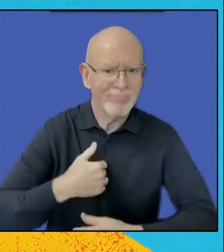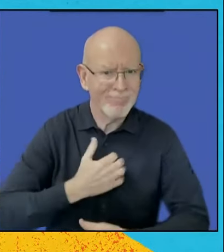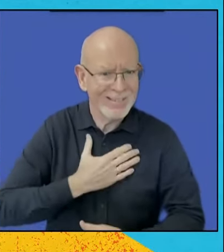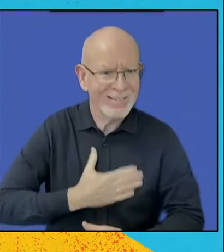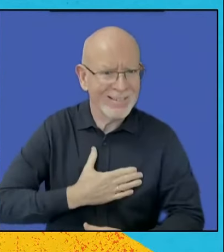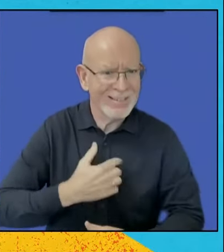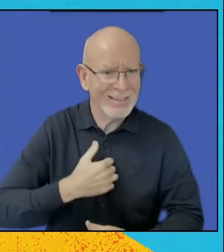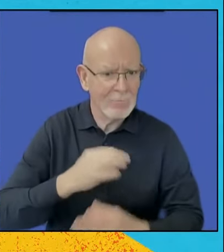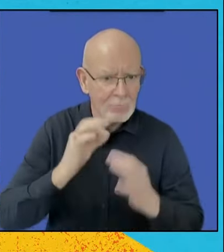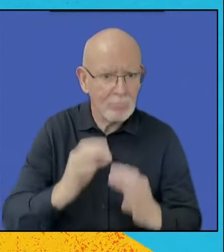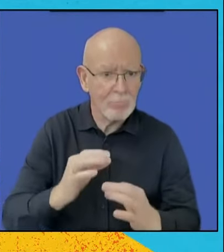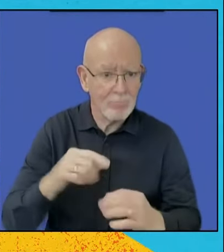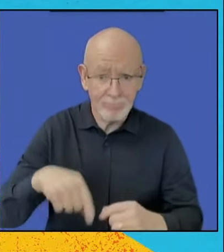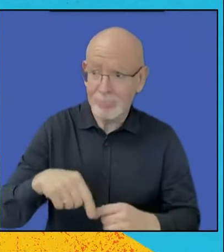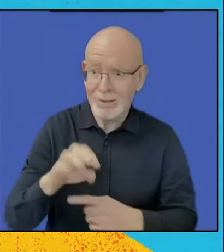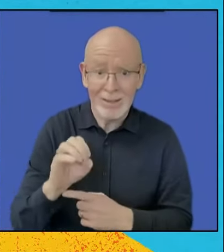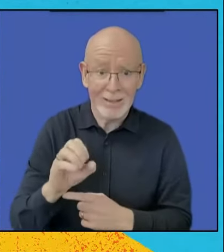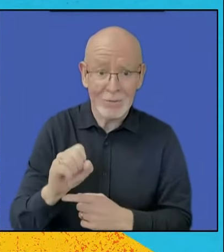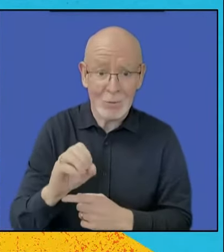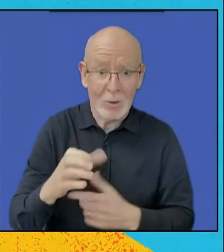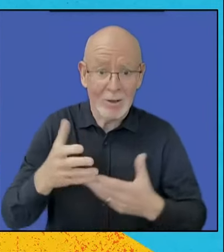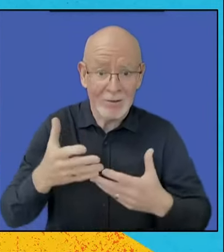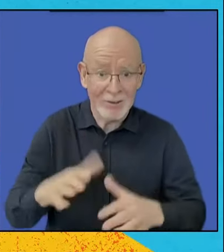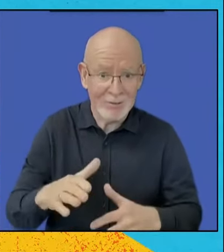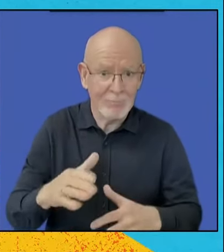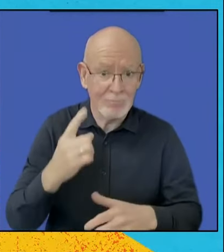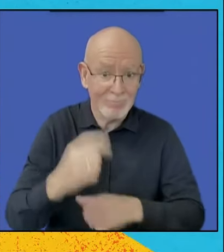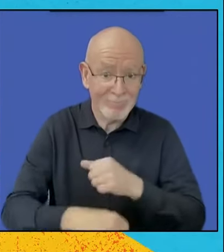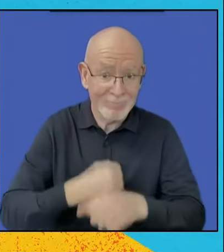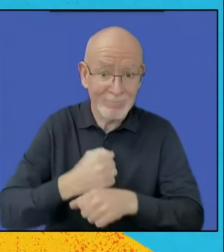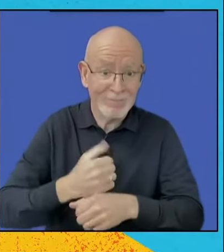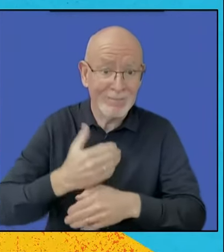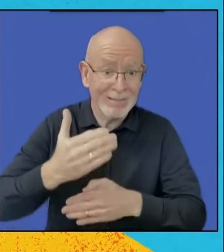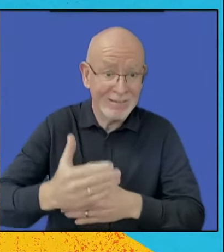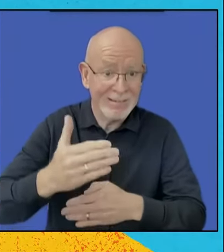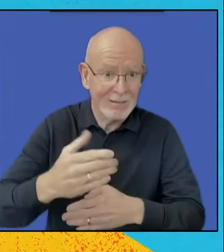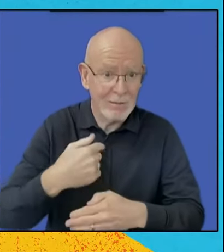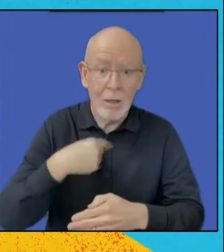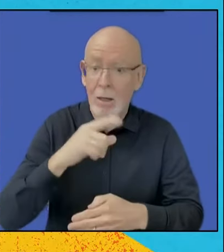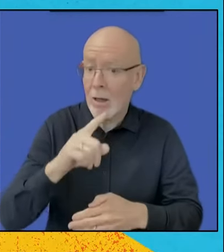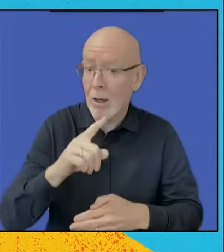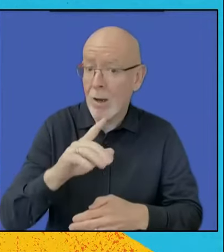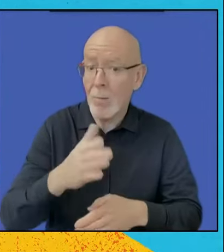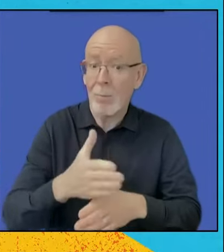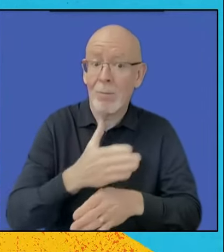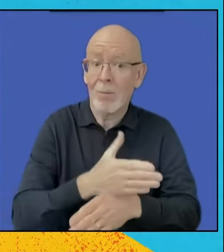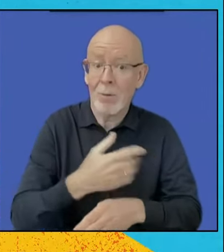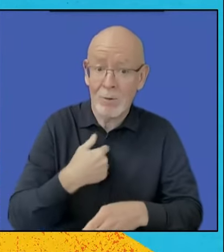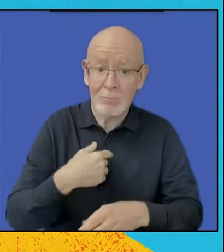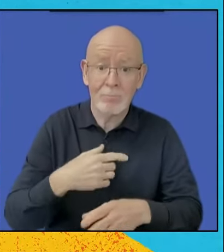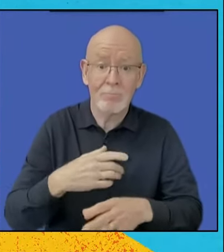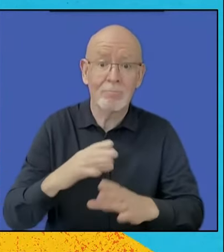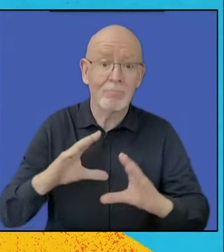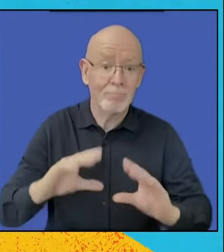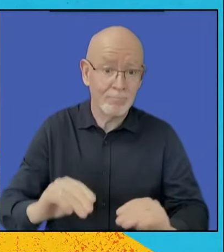our communities and strong institutions by 2030. To young people in the room, if you are with me, please say